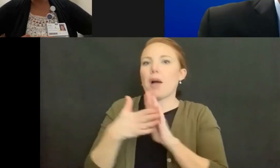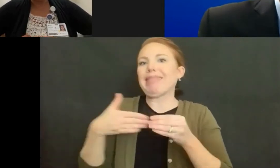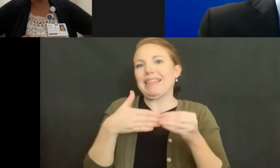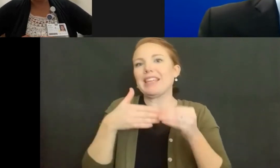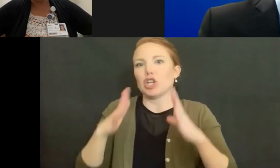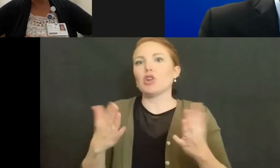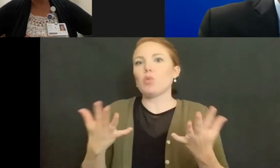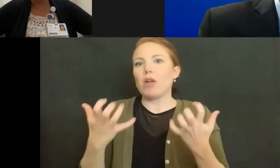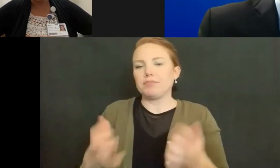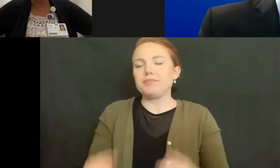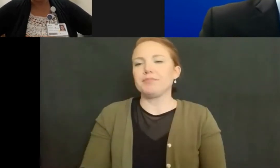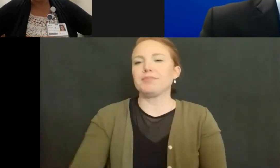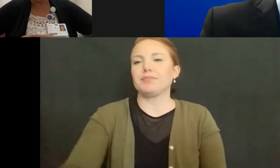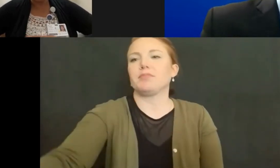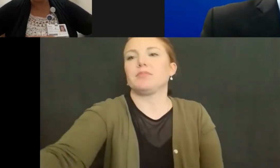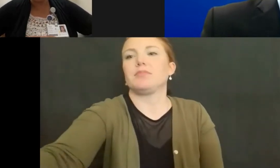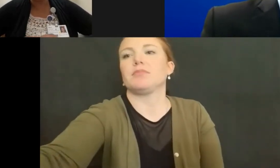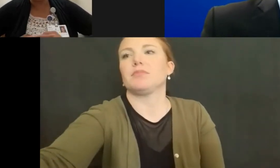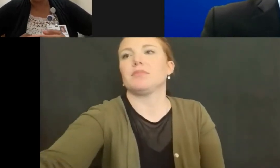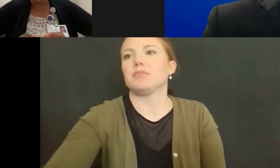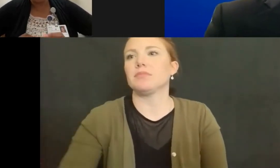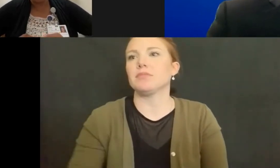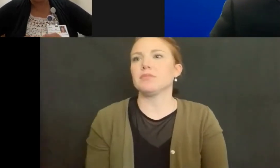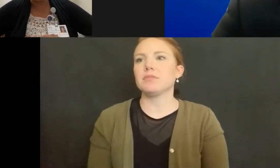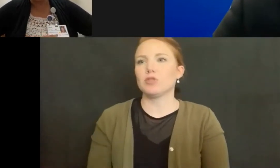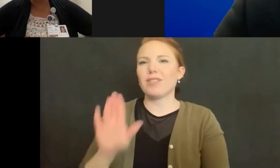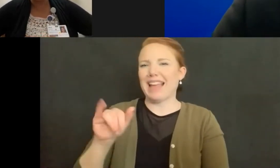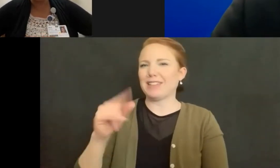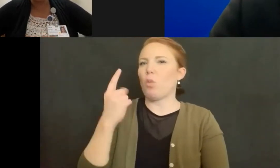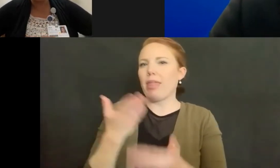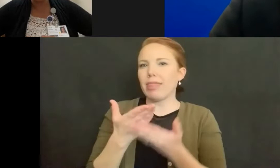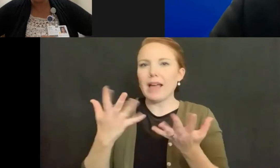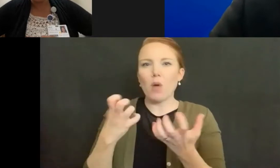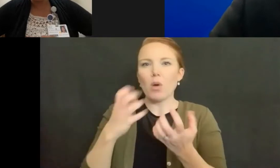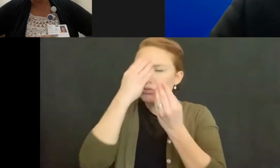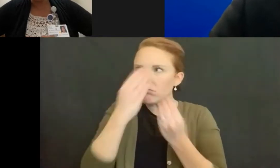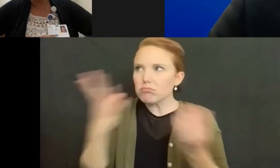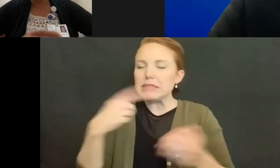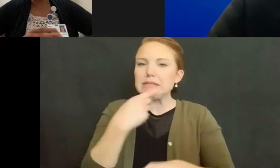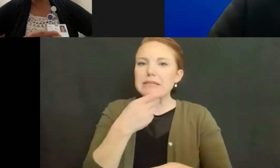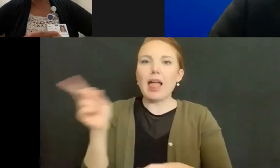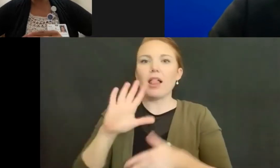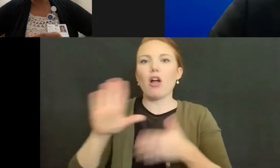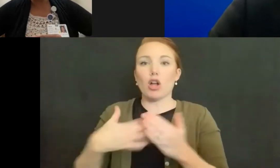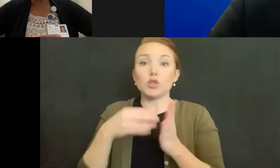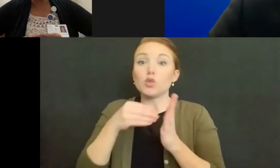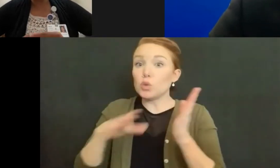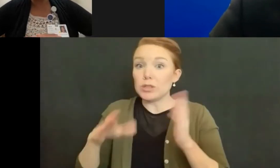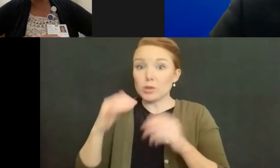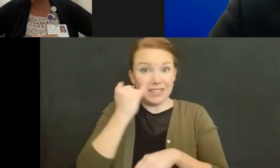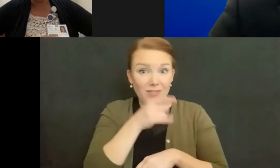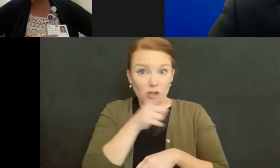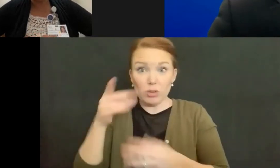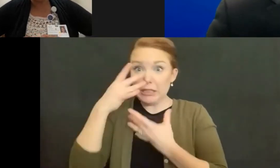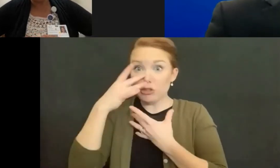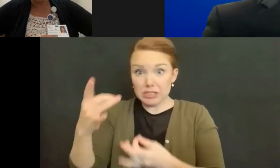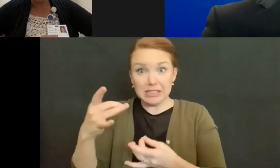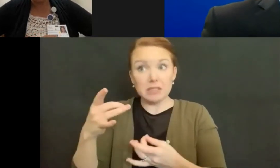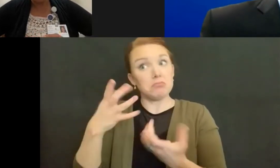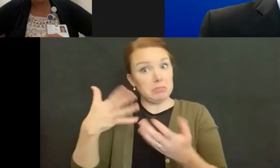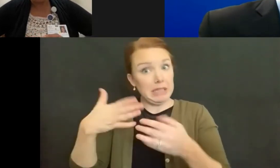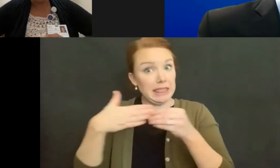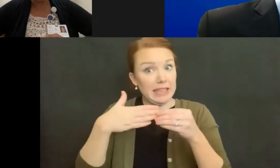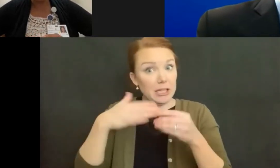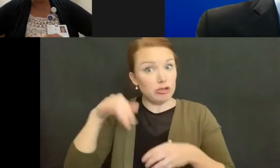So that is one thing that I want to tell all the students, that if you are interested into the leadership